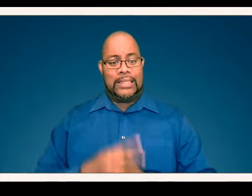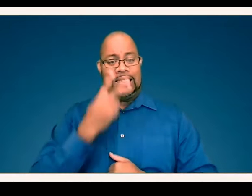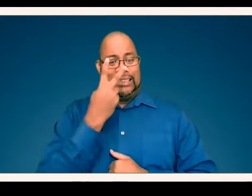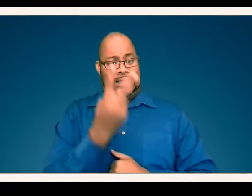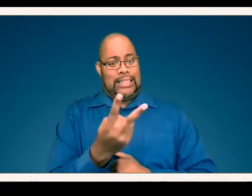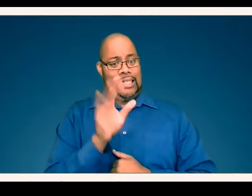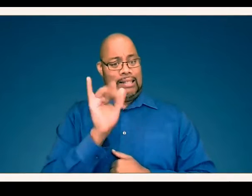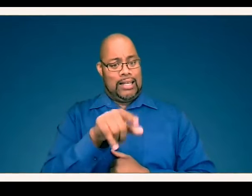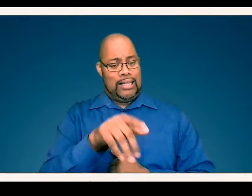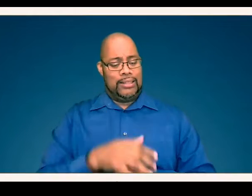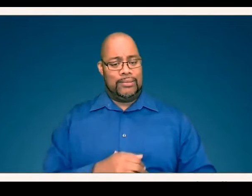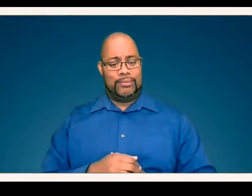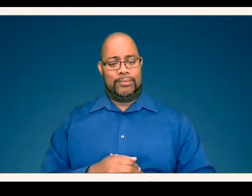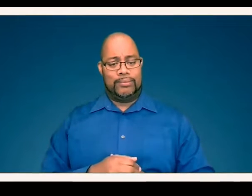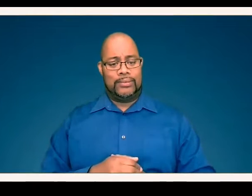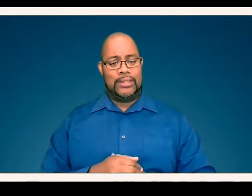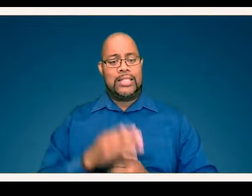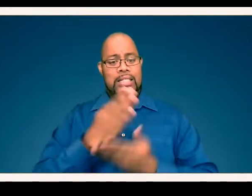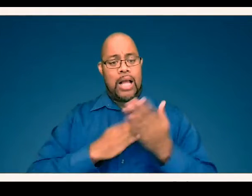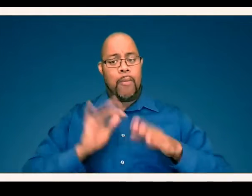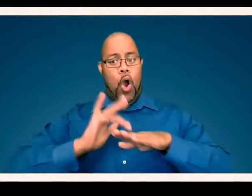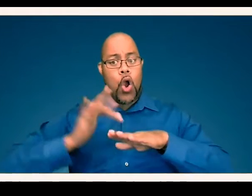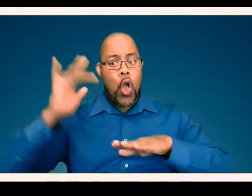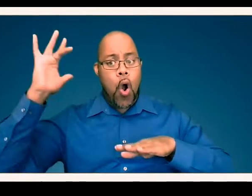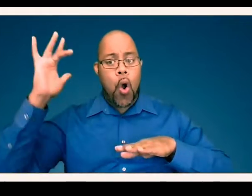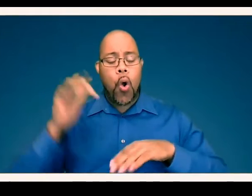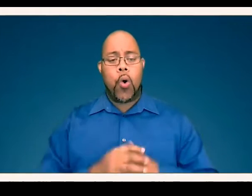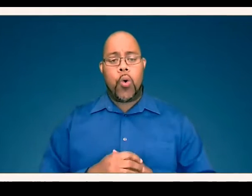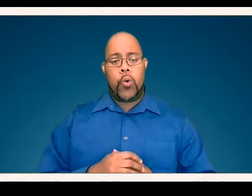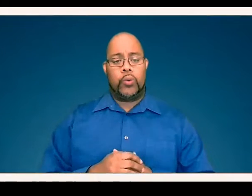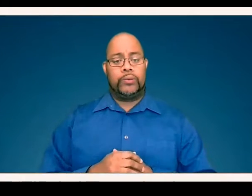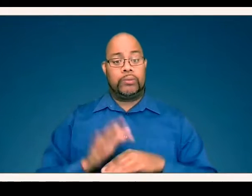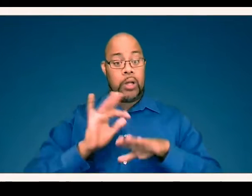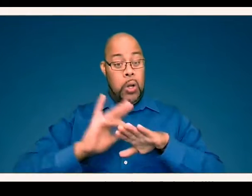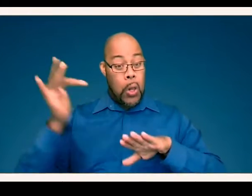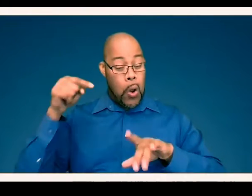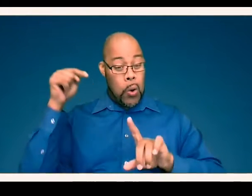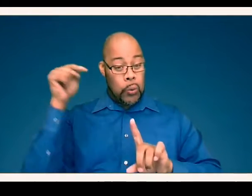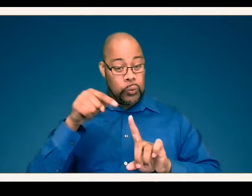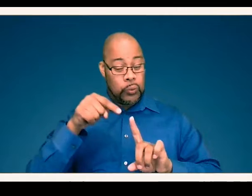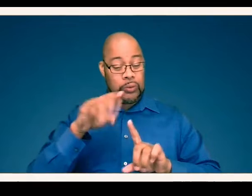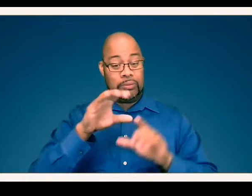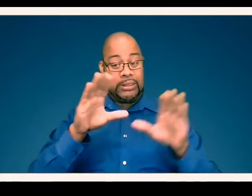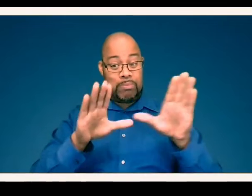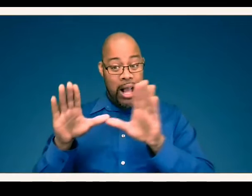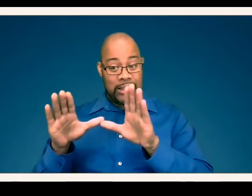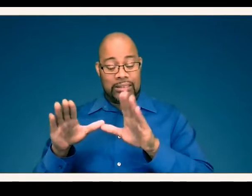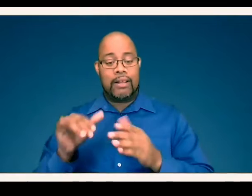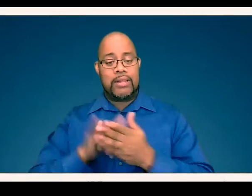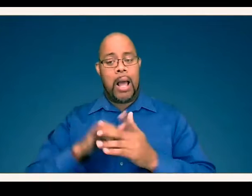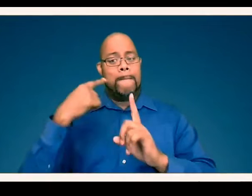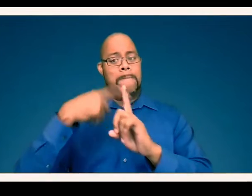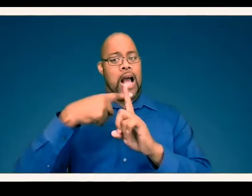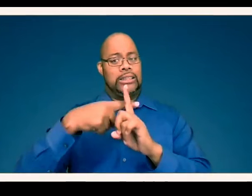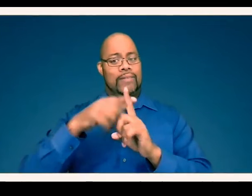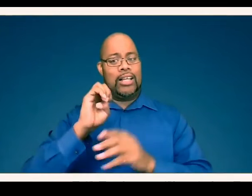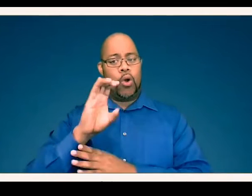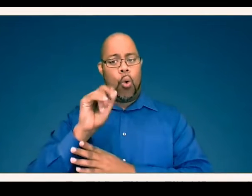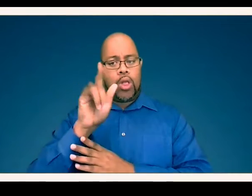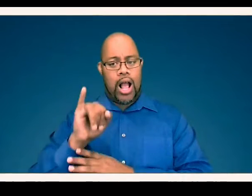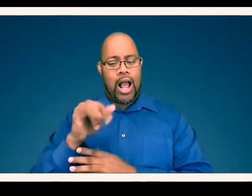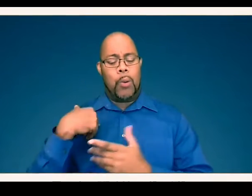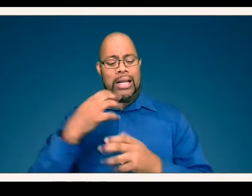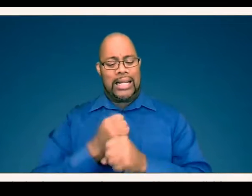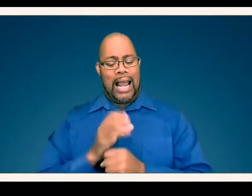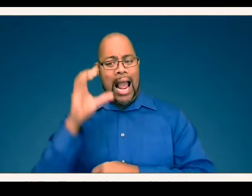can kind of see here, some of those are glowing, and the glowing cells are positive for E. coli. So we use these